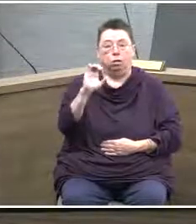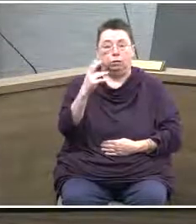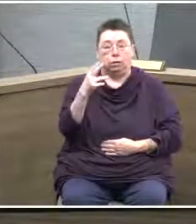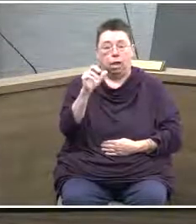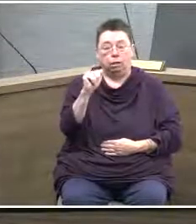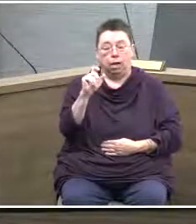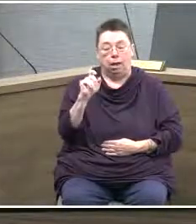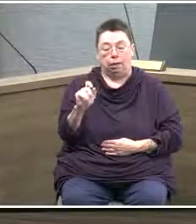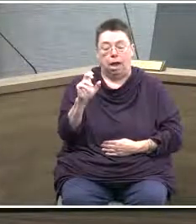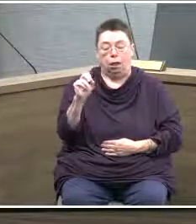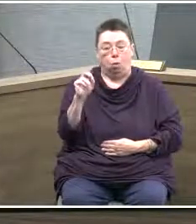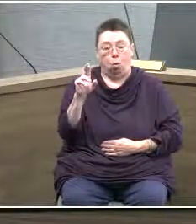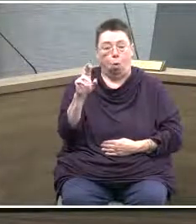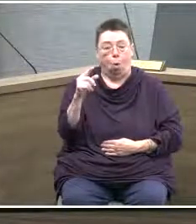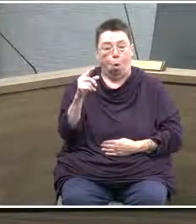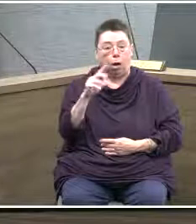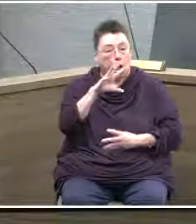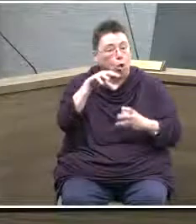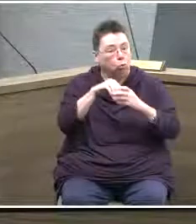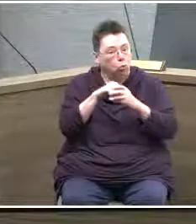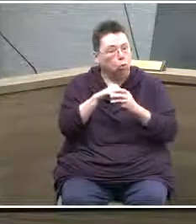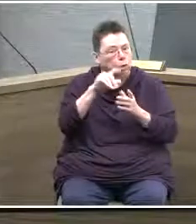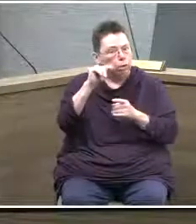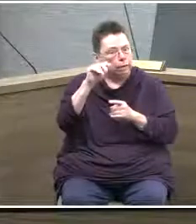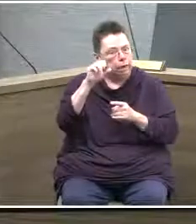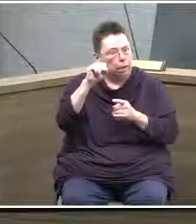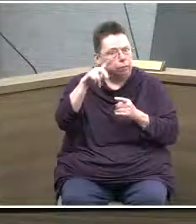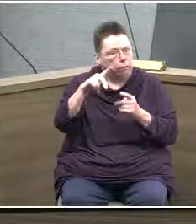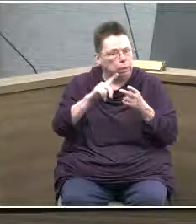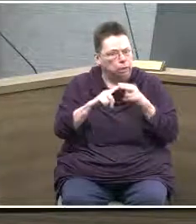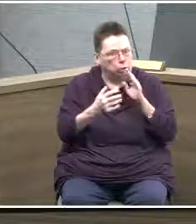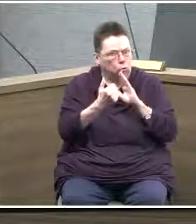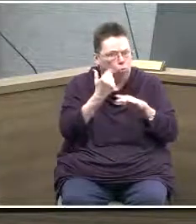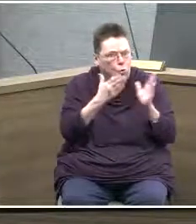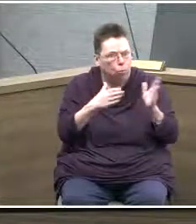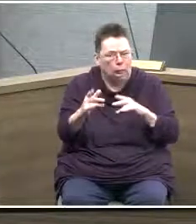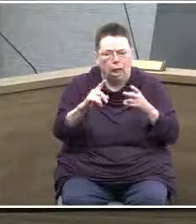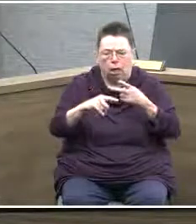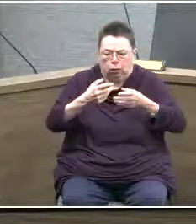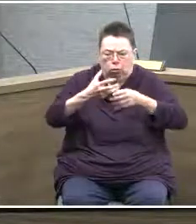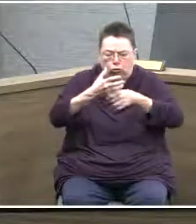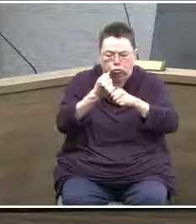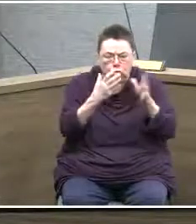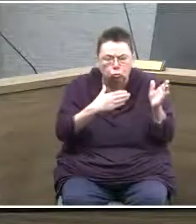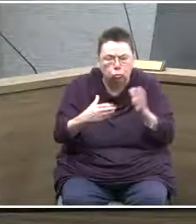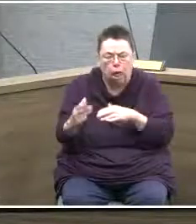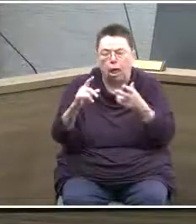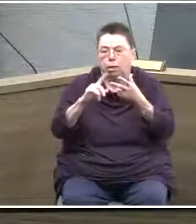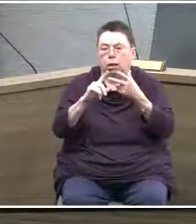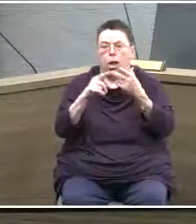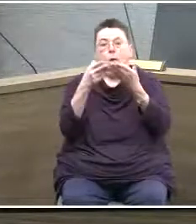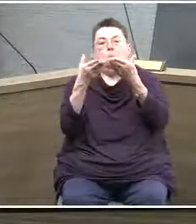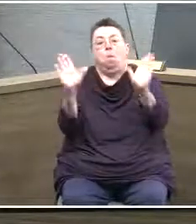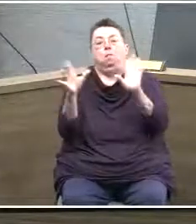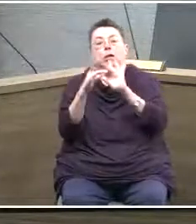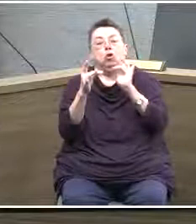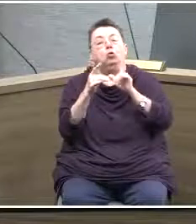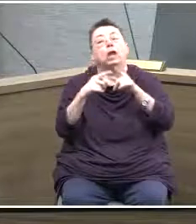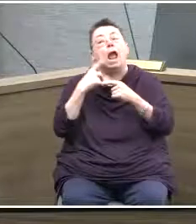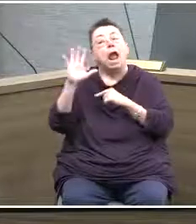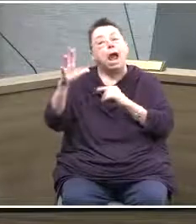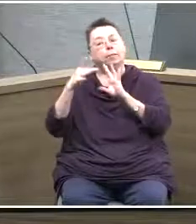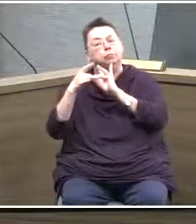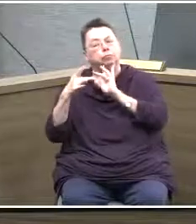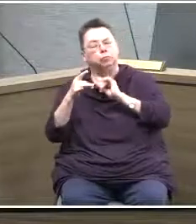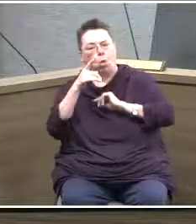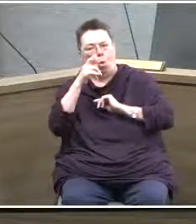www.thecha.org, including the updated tenant selection plans, a summary of the plans, the public notice, and the comment grid.